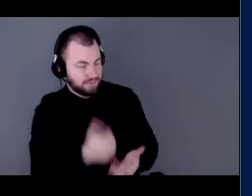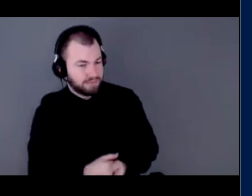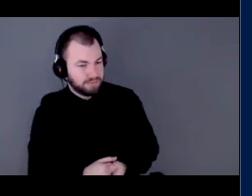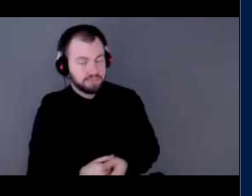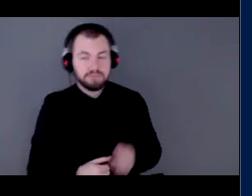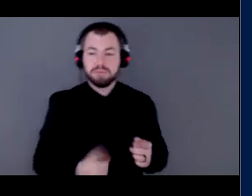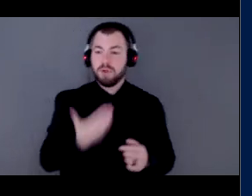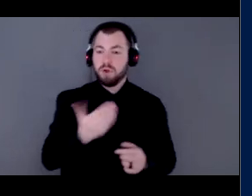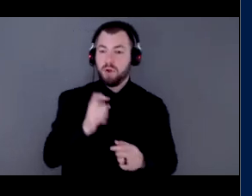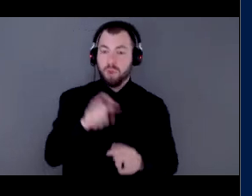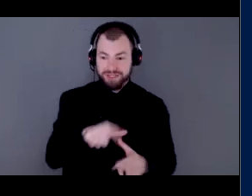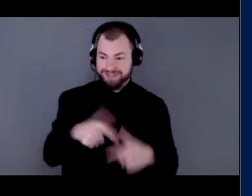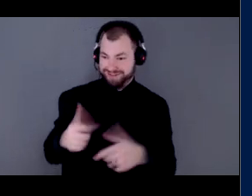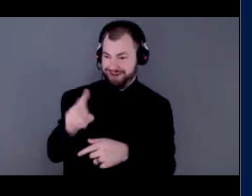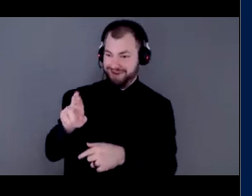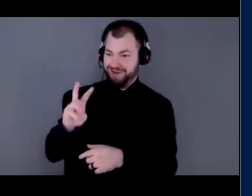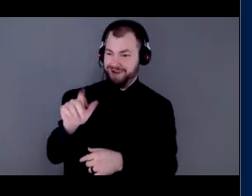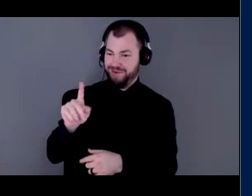Dr. Walker.